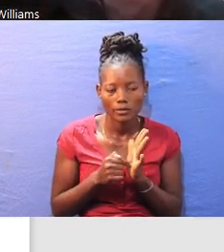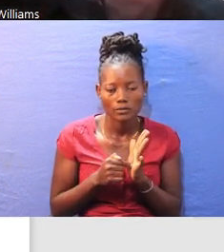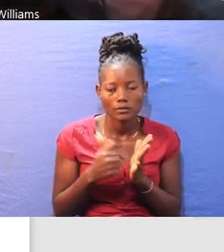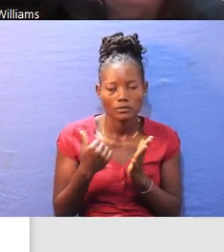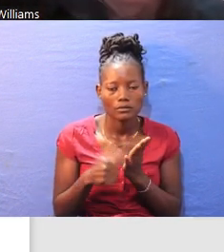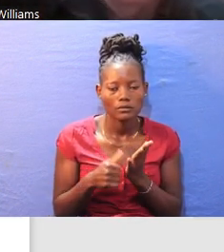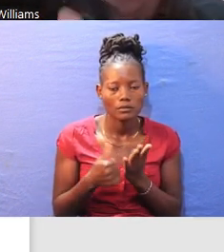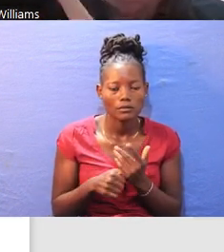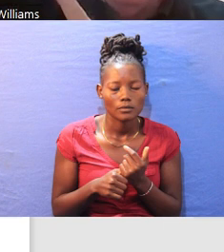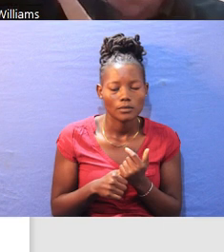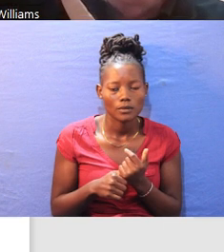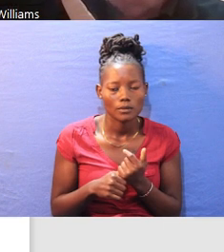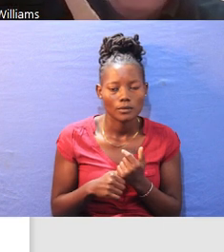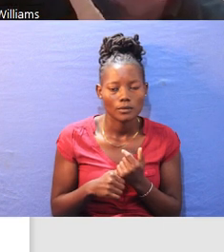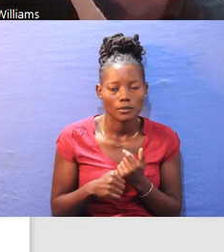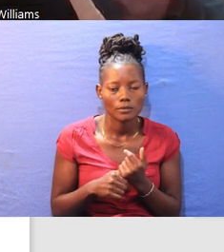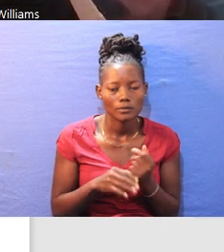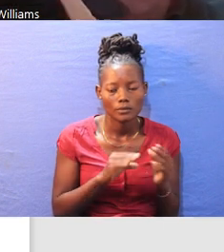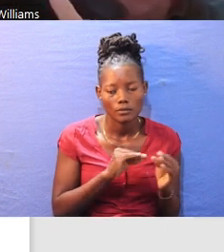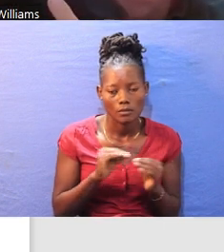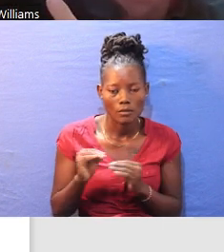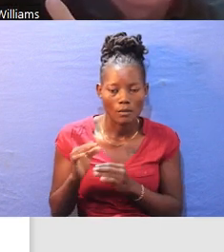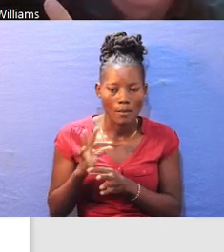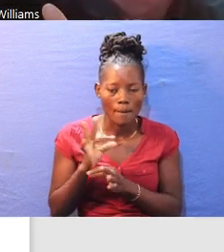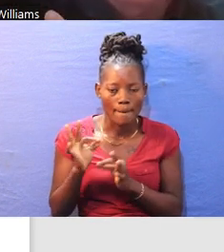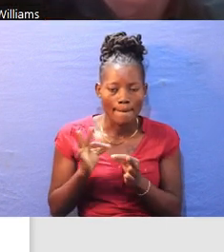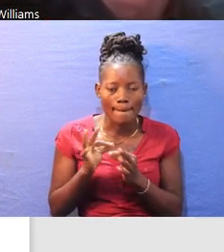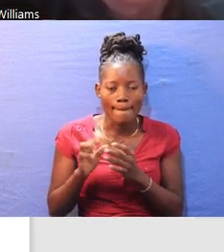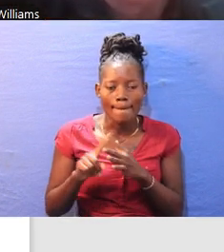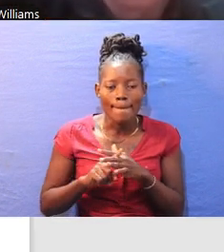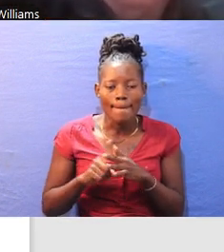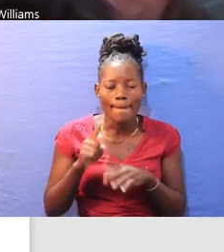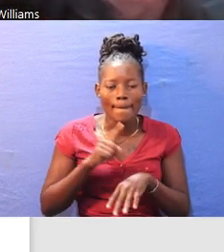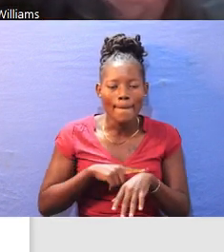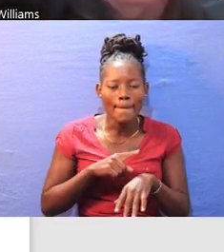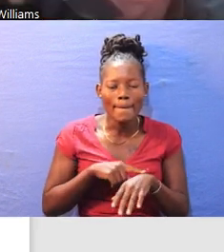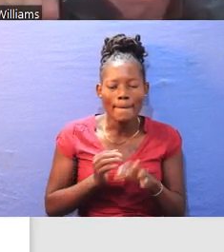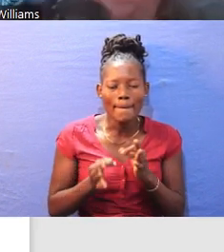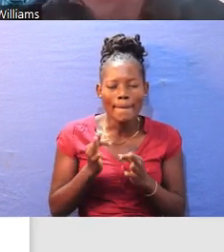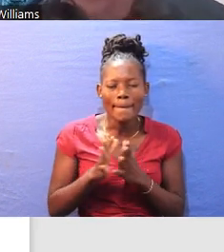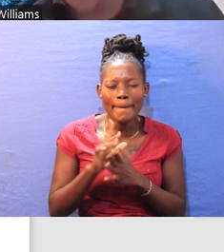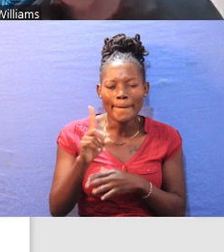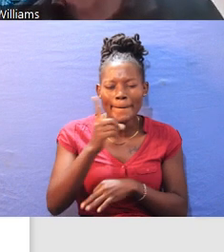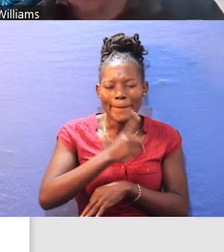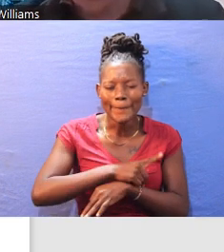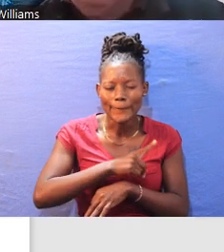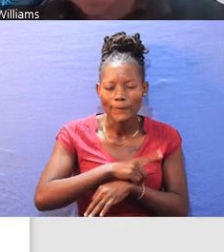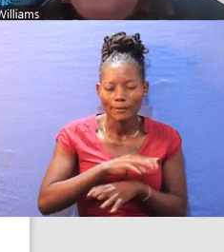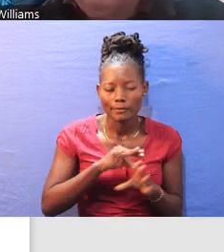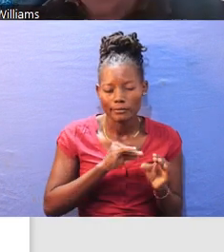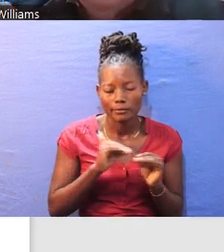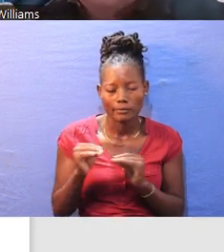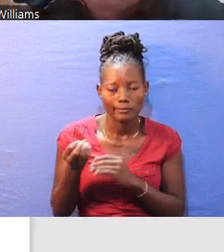point. As I travel past it, it will lift off at the appropriate time. If it takes me